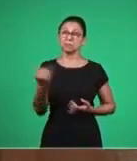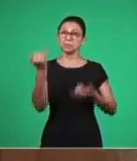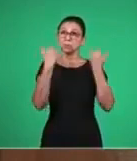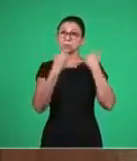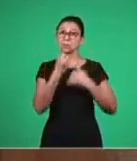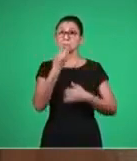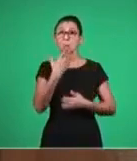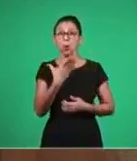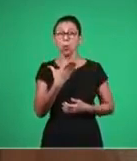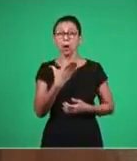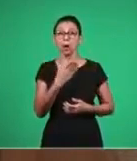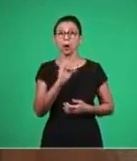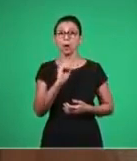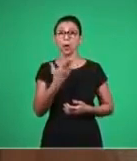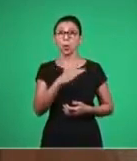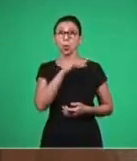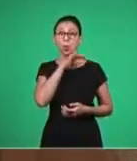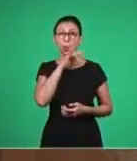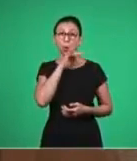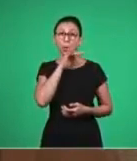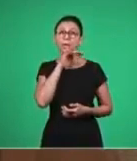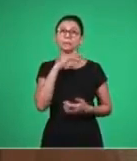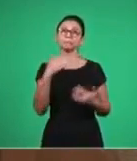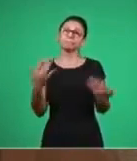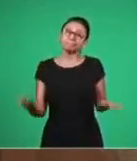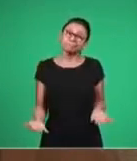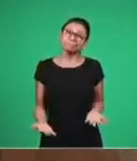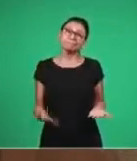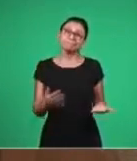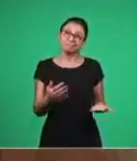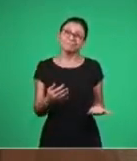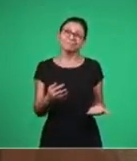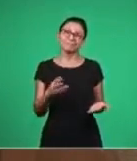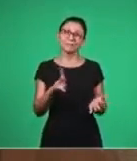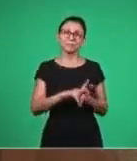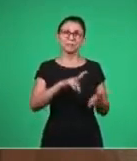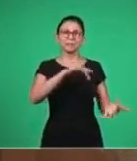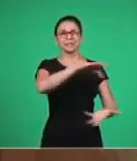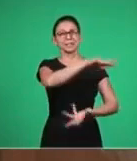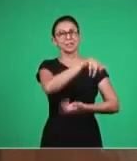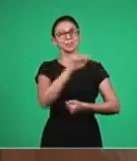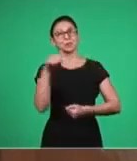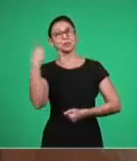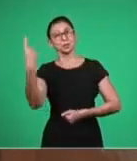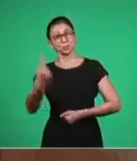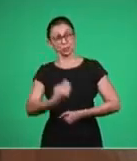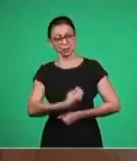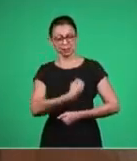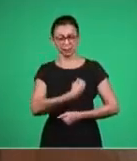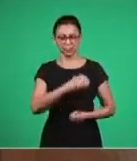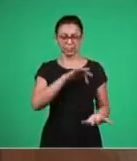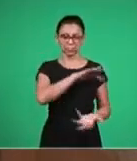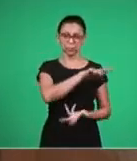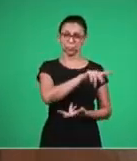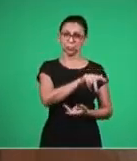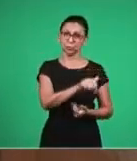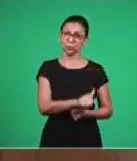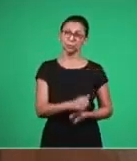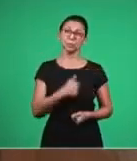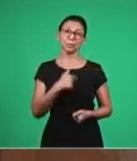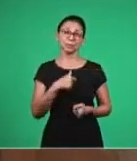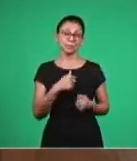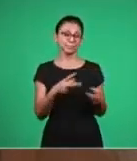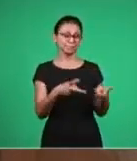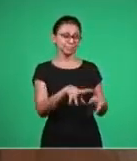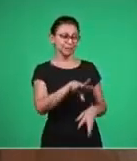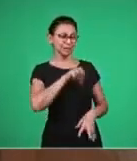it being bad or good, is for the world. And we are in the world as servants of God. And as I